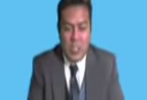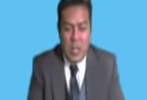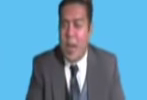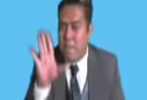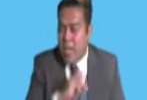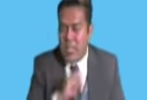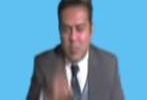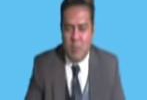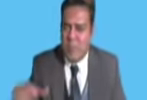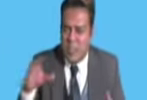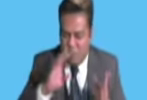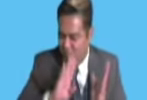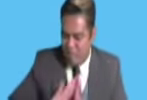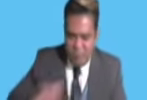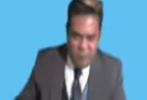it must be defeated.